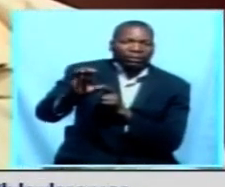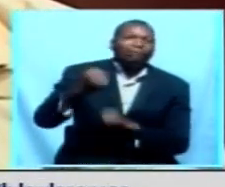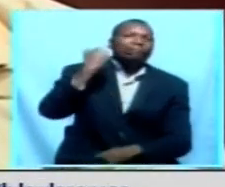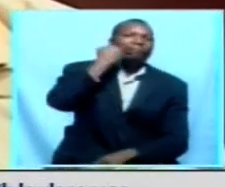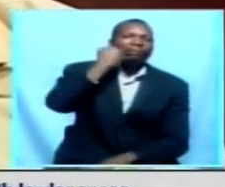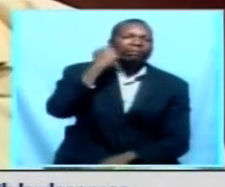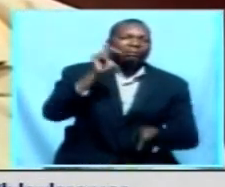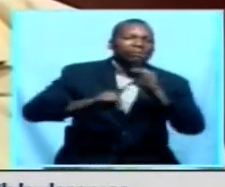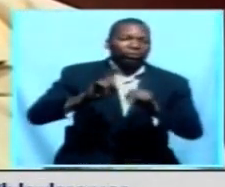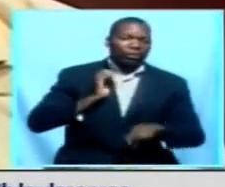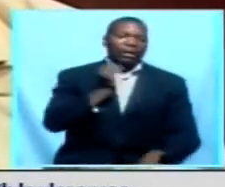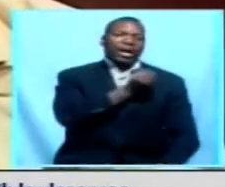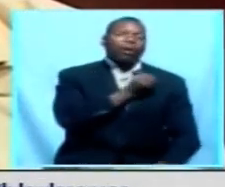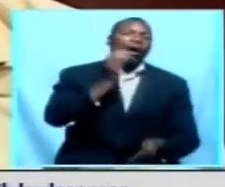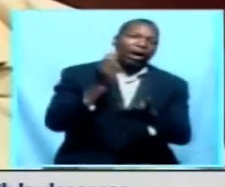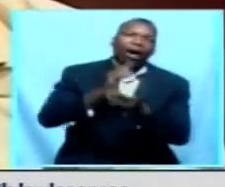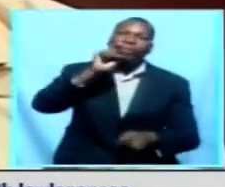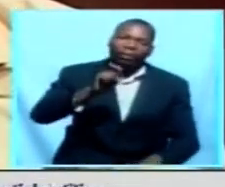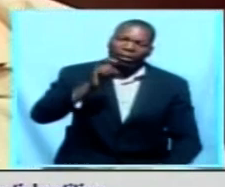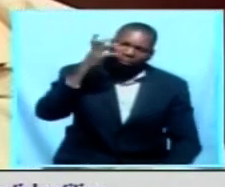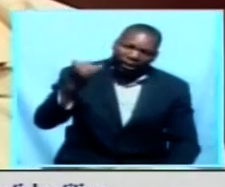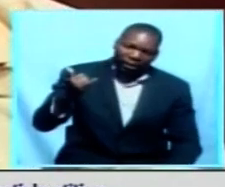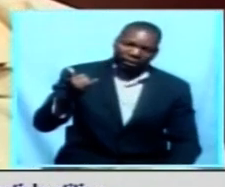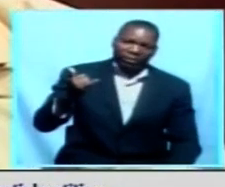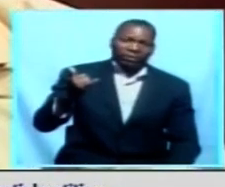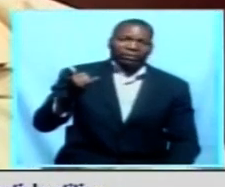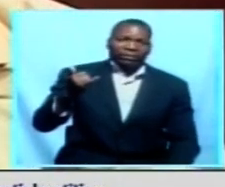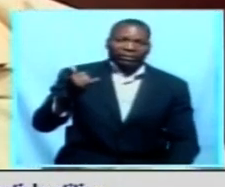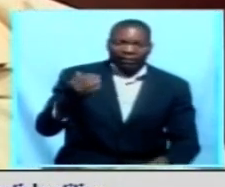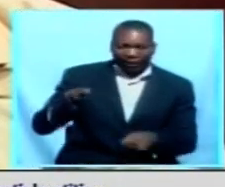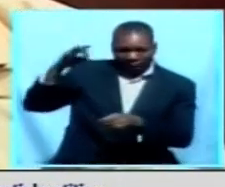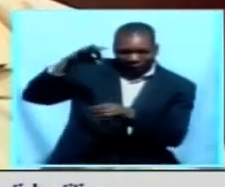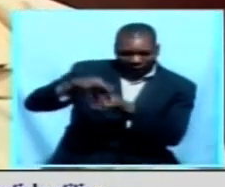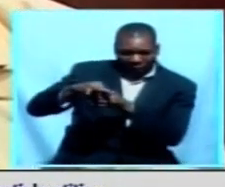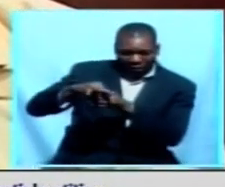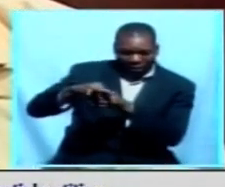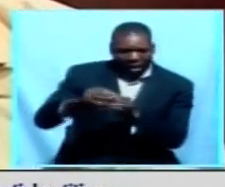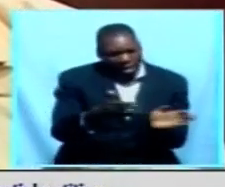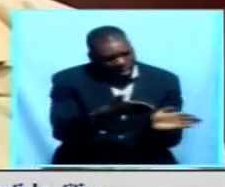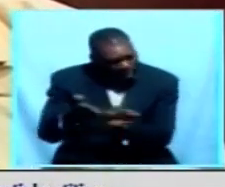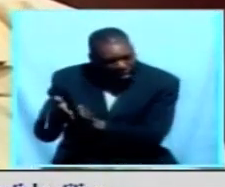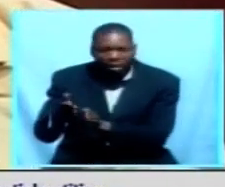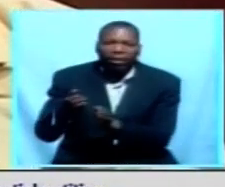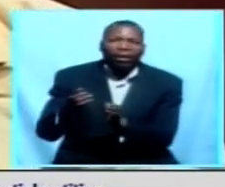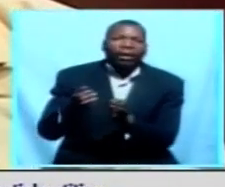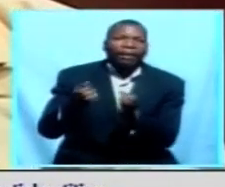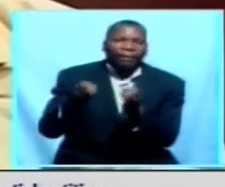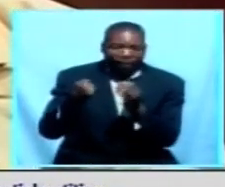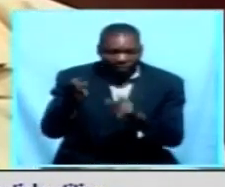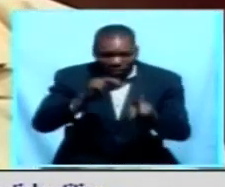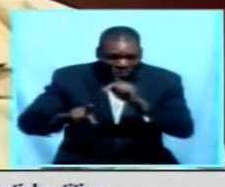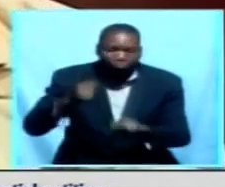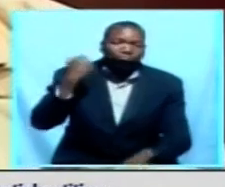people. Since the elections, a number of our people have been attacked, more especially